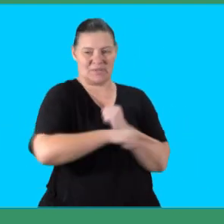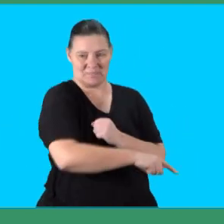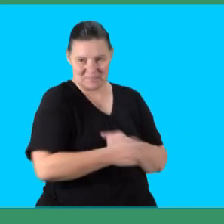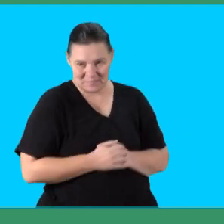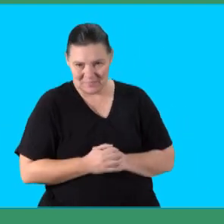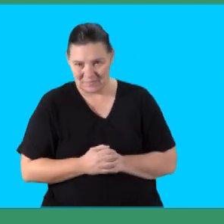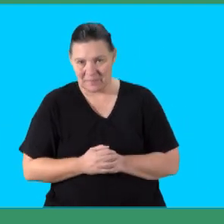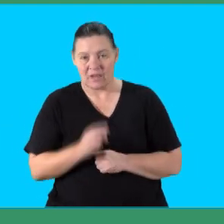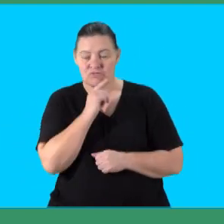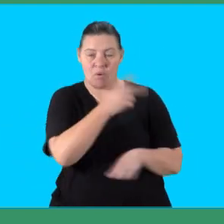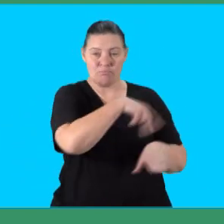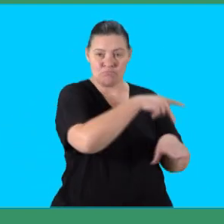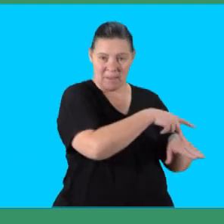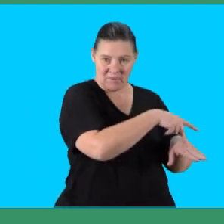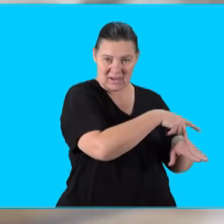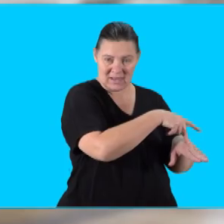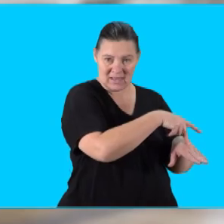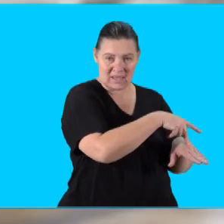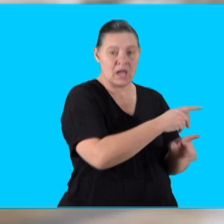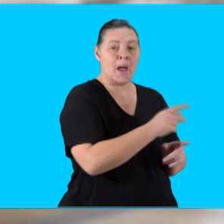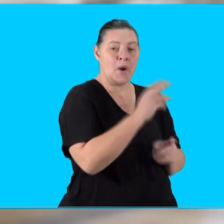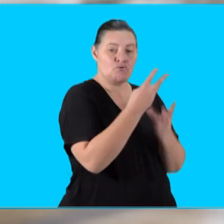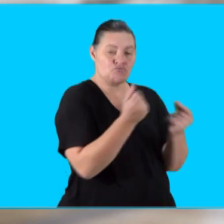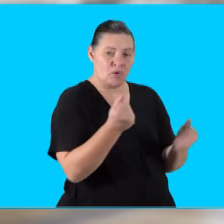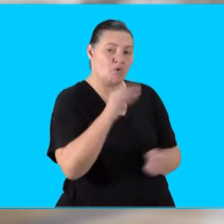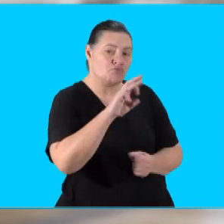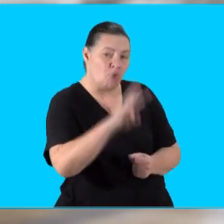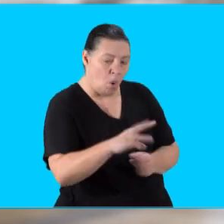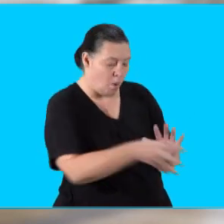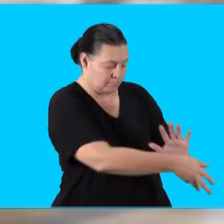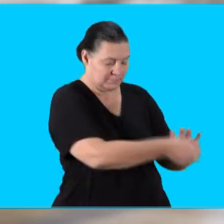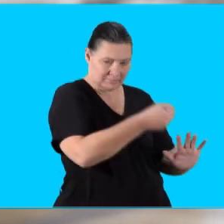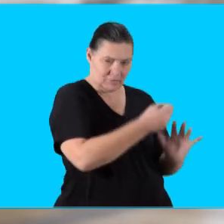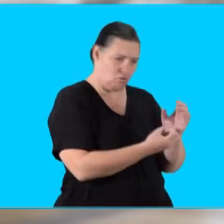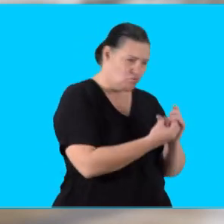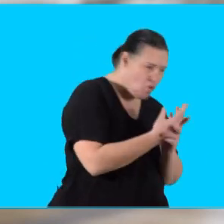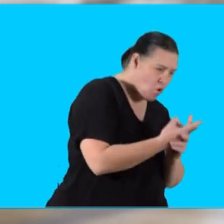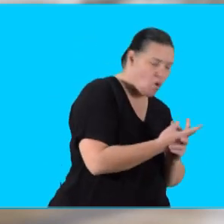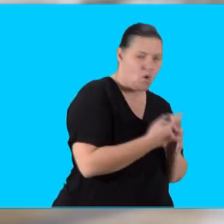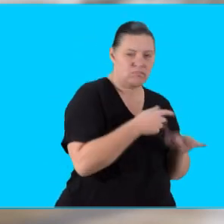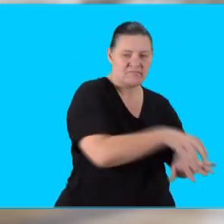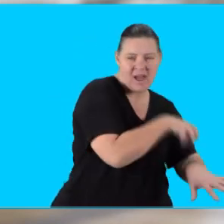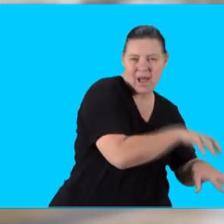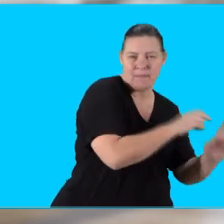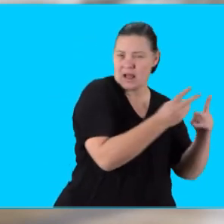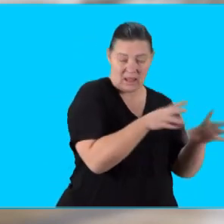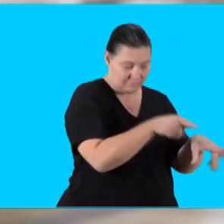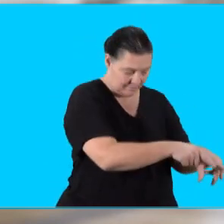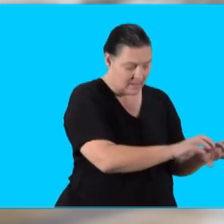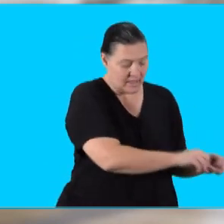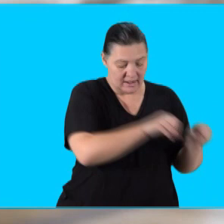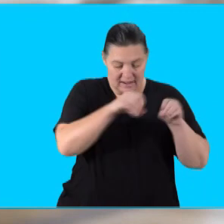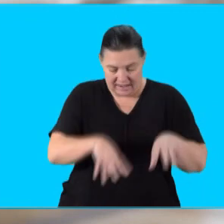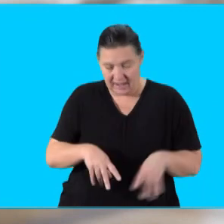basically, the primary sector extracts the raw materials, which in turn they are going to take to the secondary